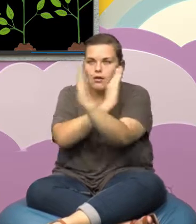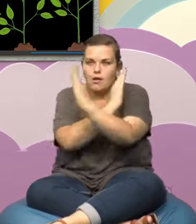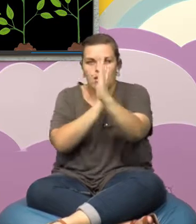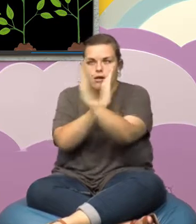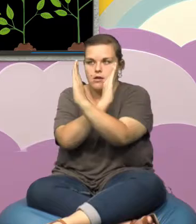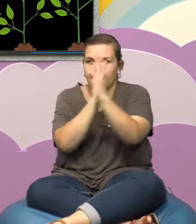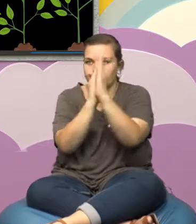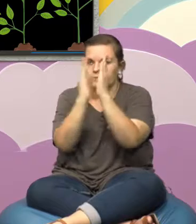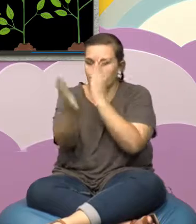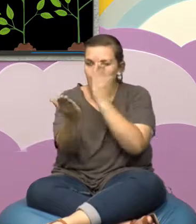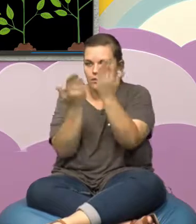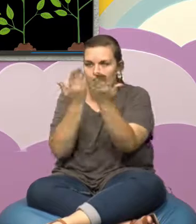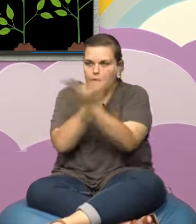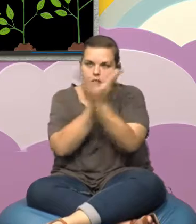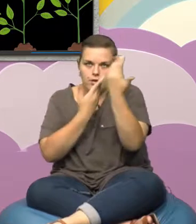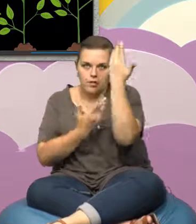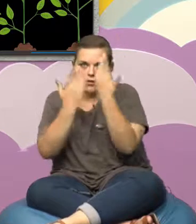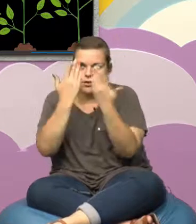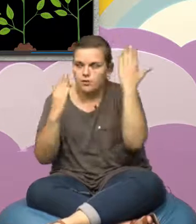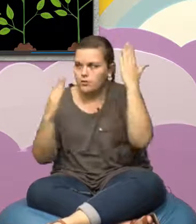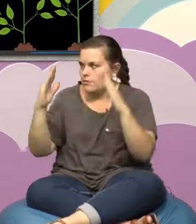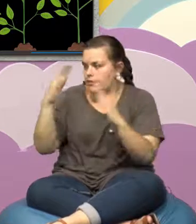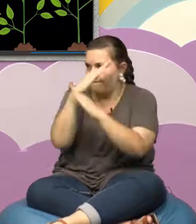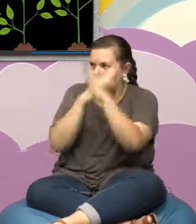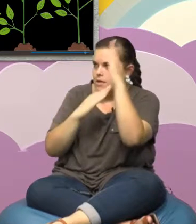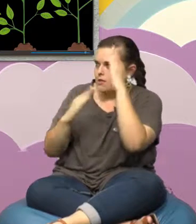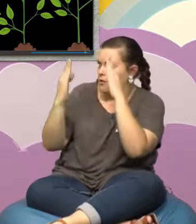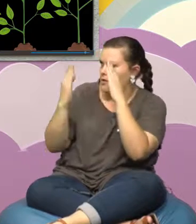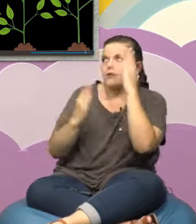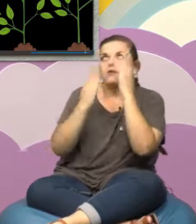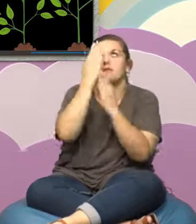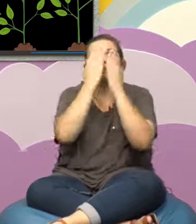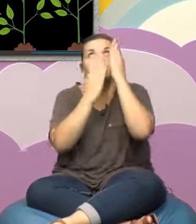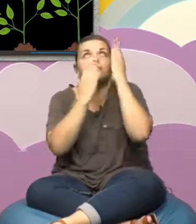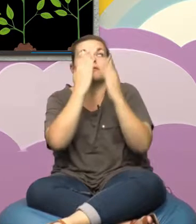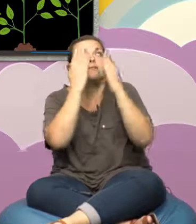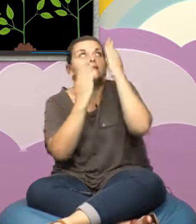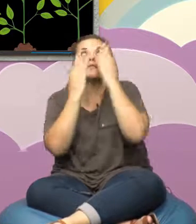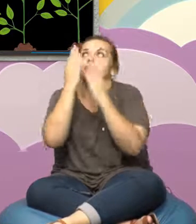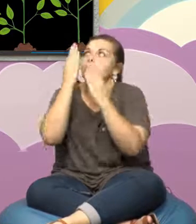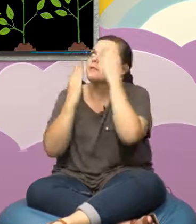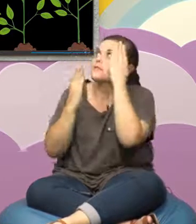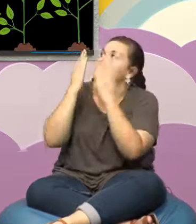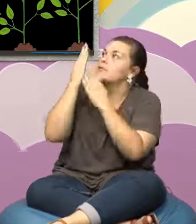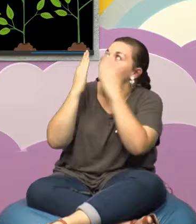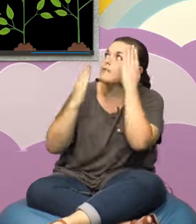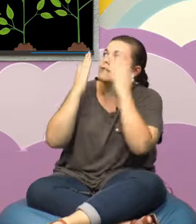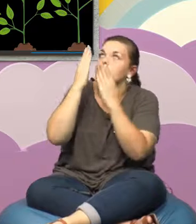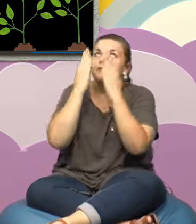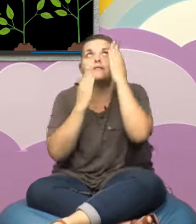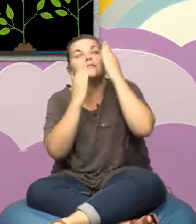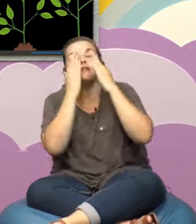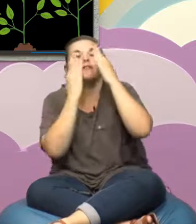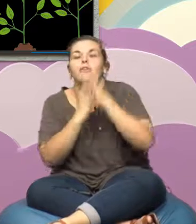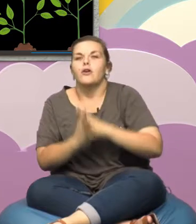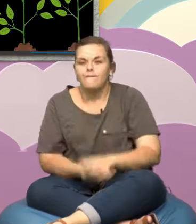guys should stay tuned and listen more. But anyway, we want to remind you guys that you can catch us every day on 9 a.m. on Face